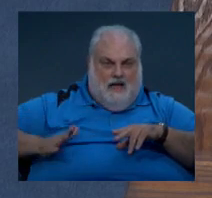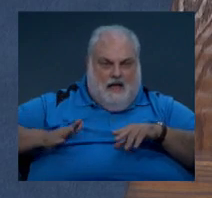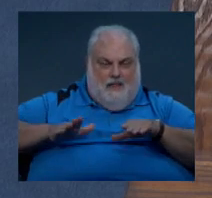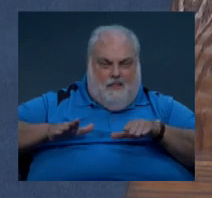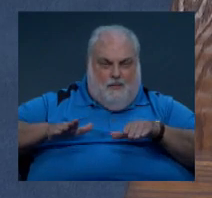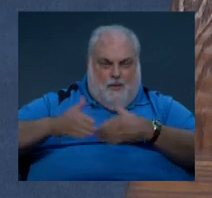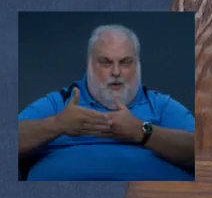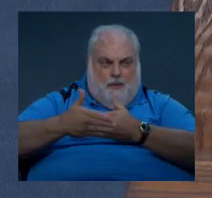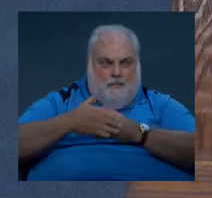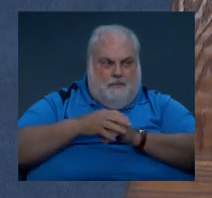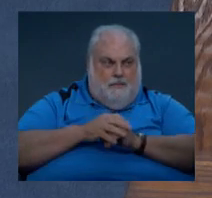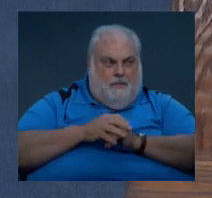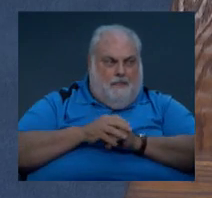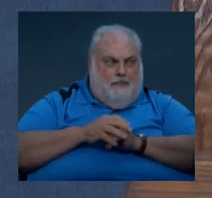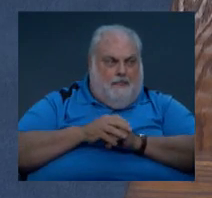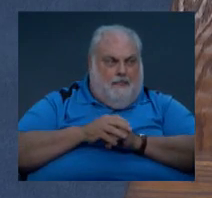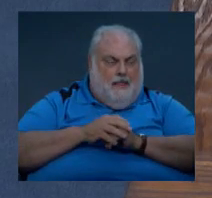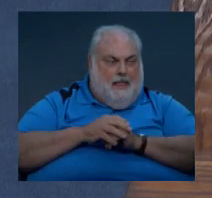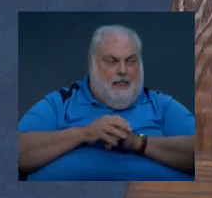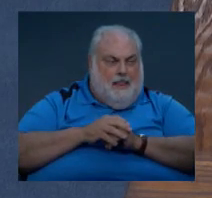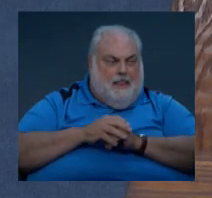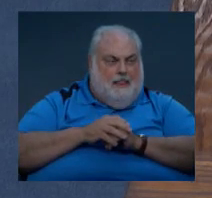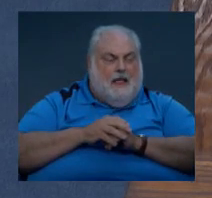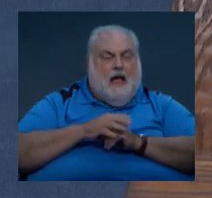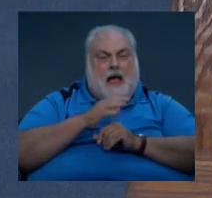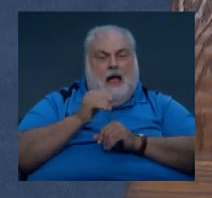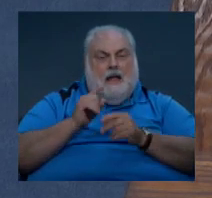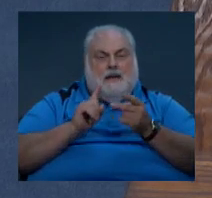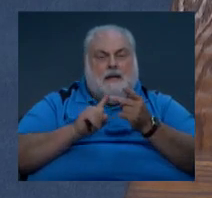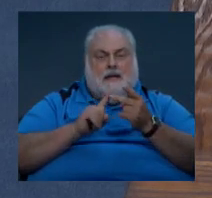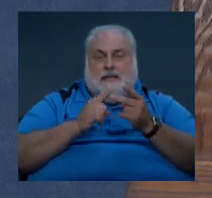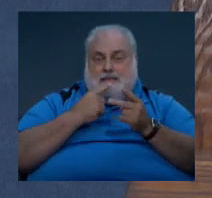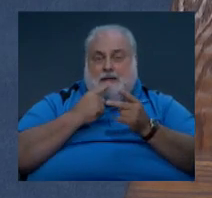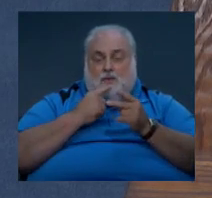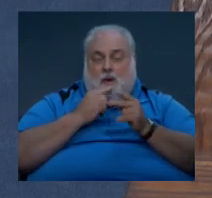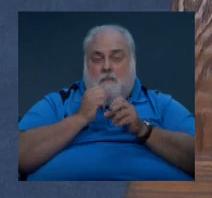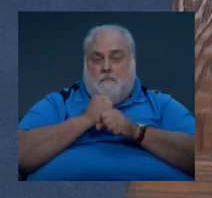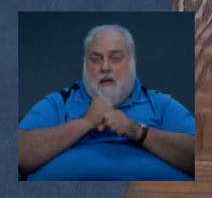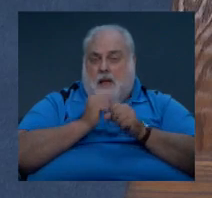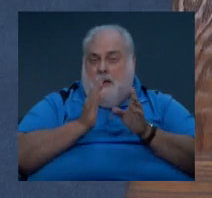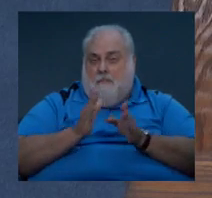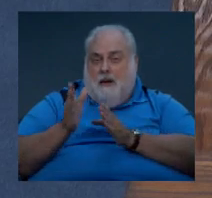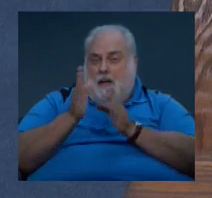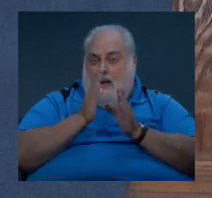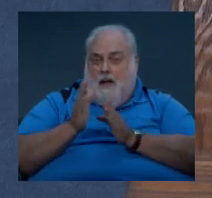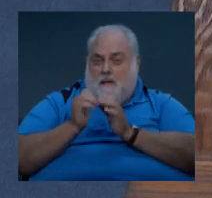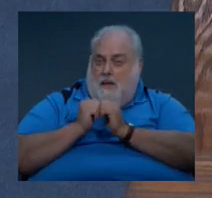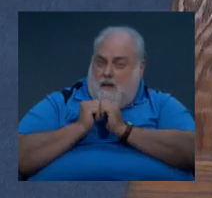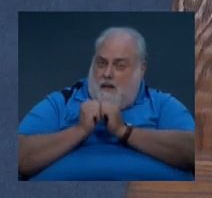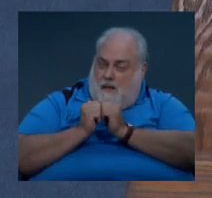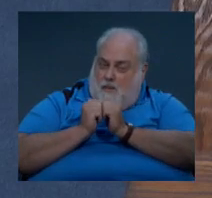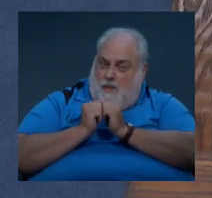here. And also that she said that they were making arrangements with